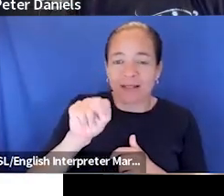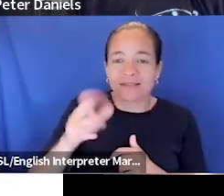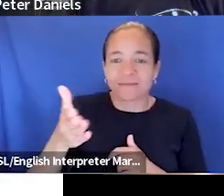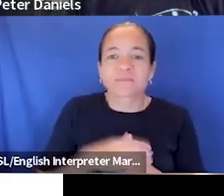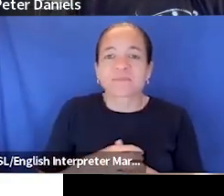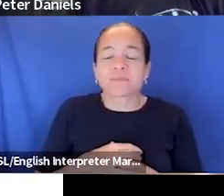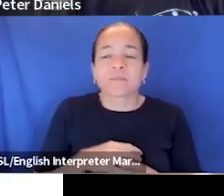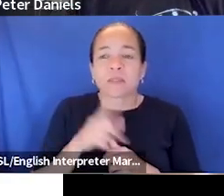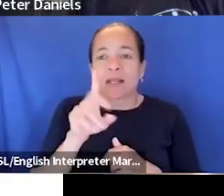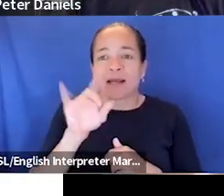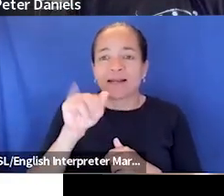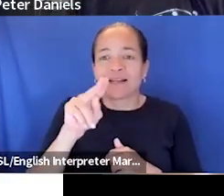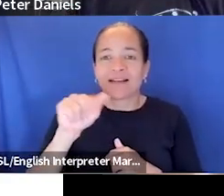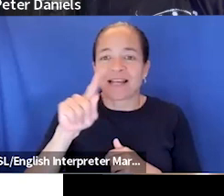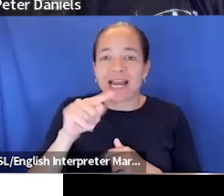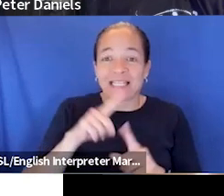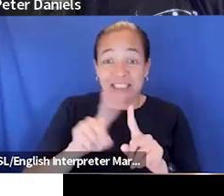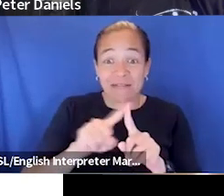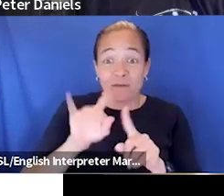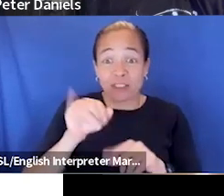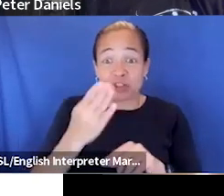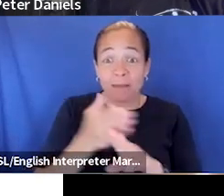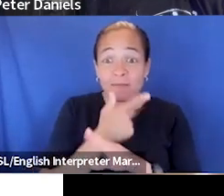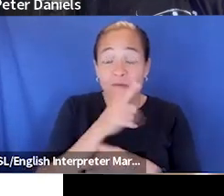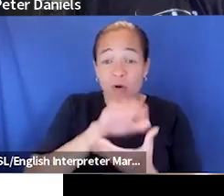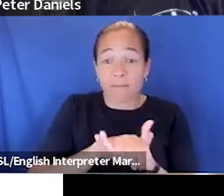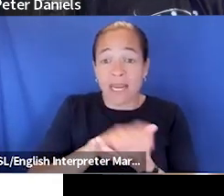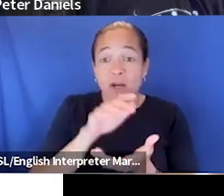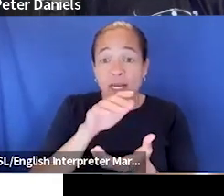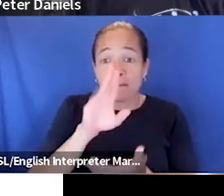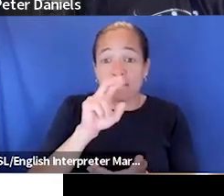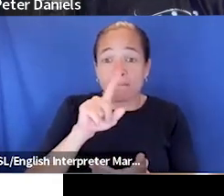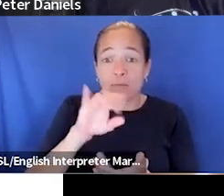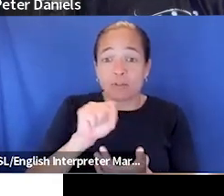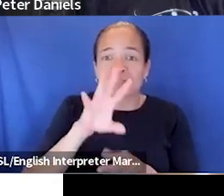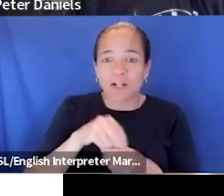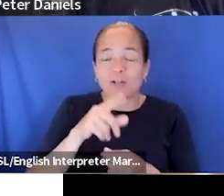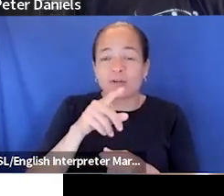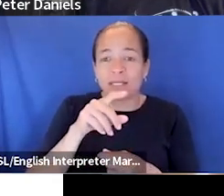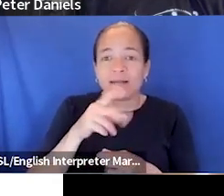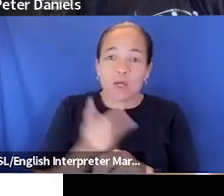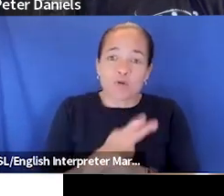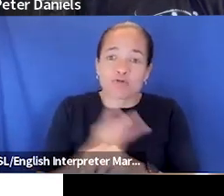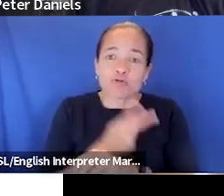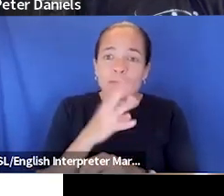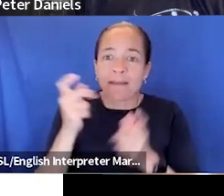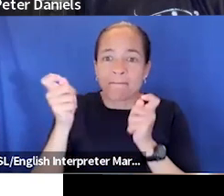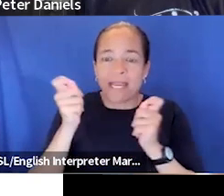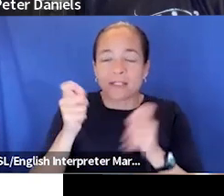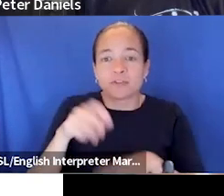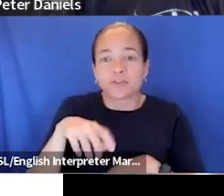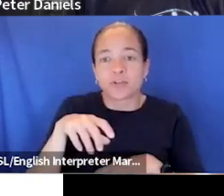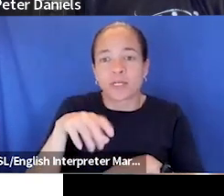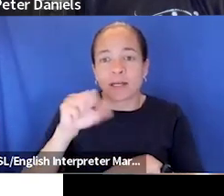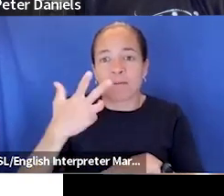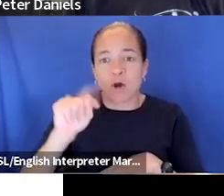So Diana had different jobs before marrying Bruce, including dog grooming and managing an Oklahoma apartment complex. She